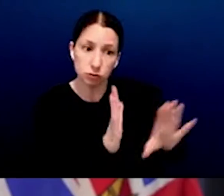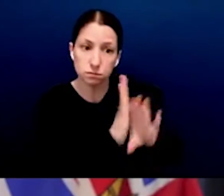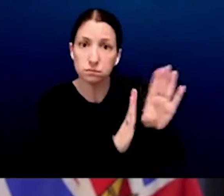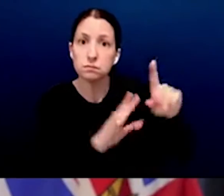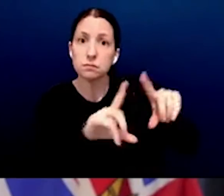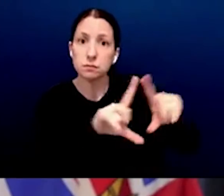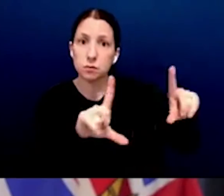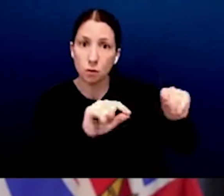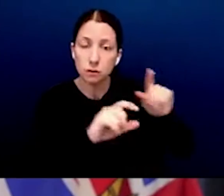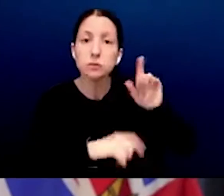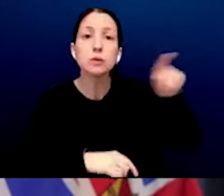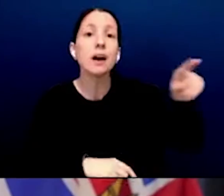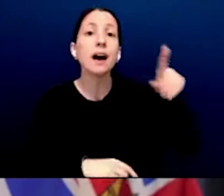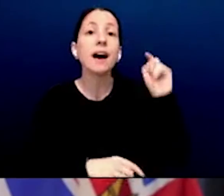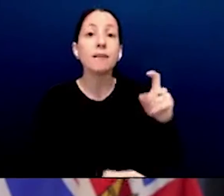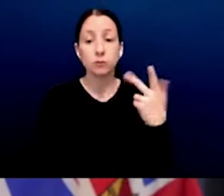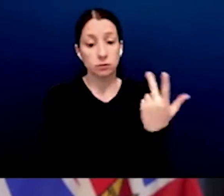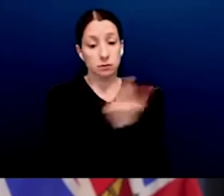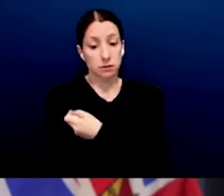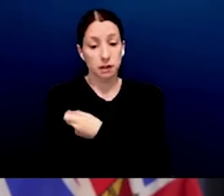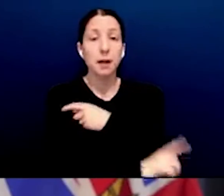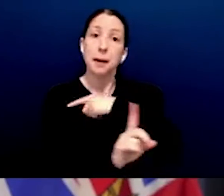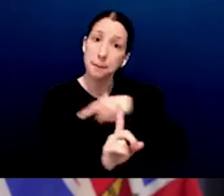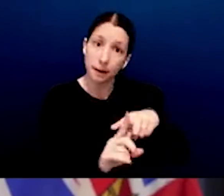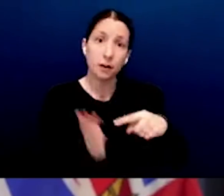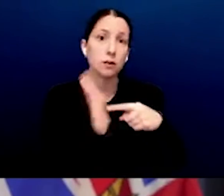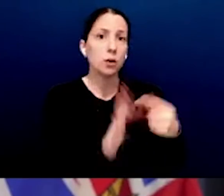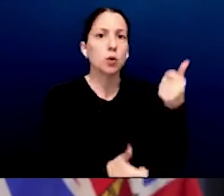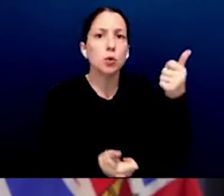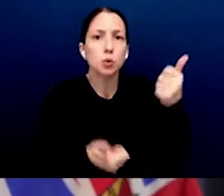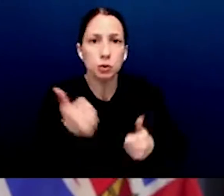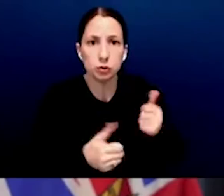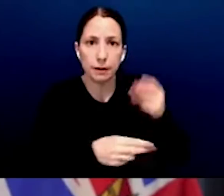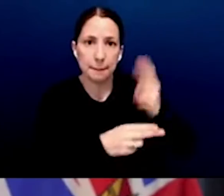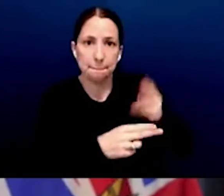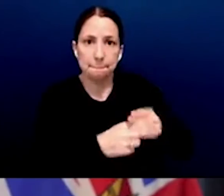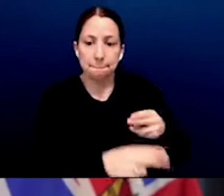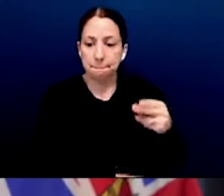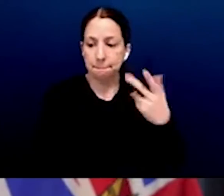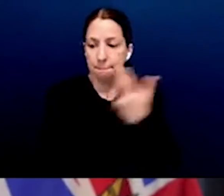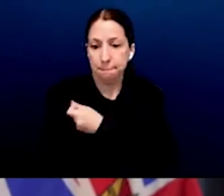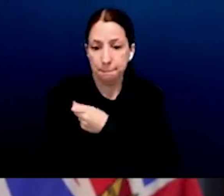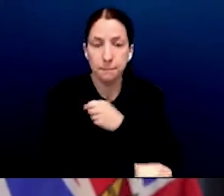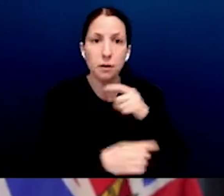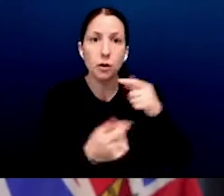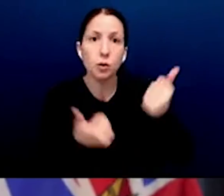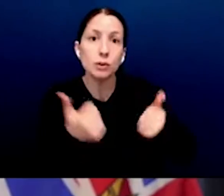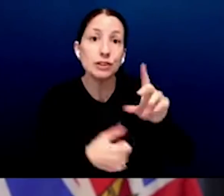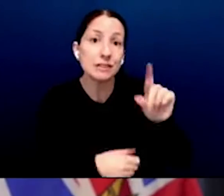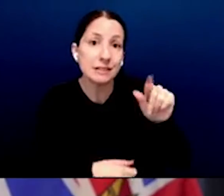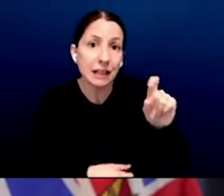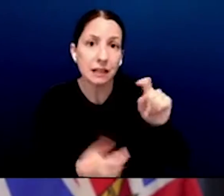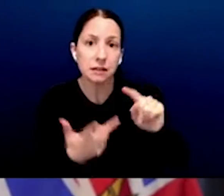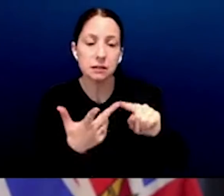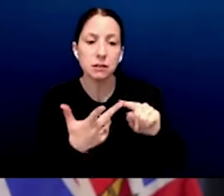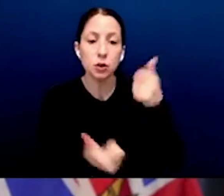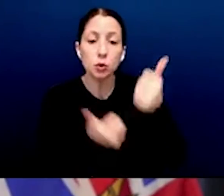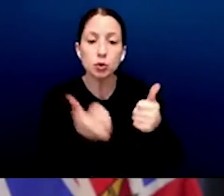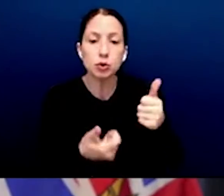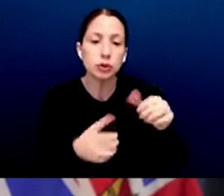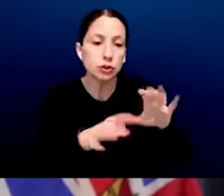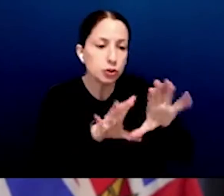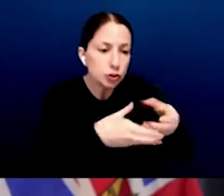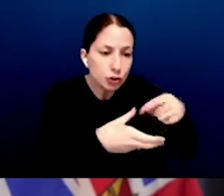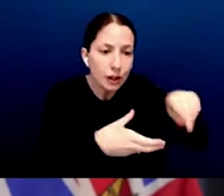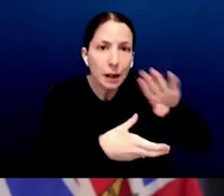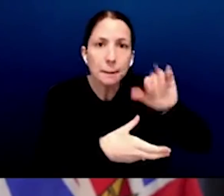just being immunized, but what vaccine did you receive, what date, what batch number did that vaccine come from. All of